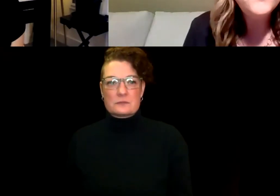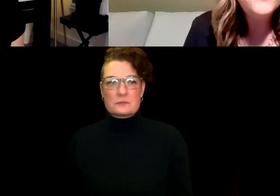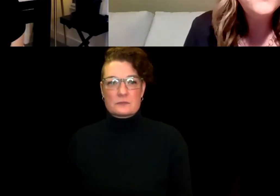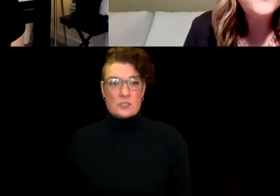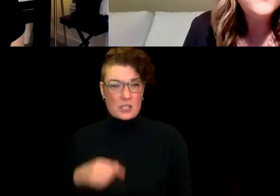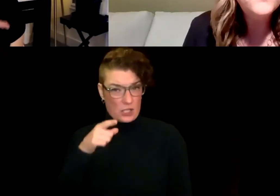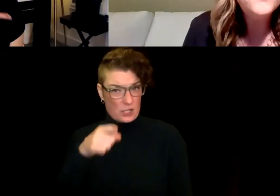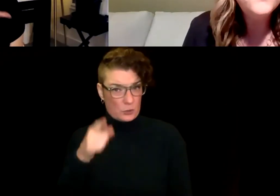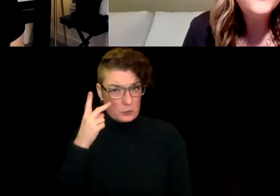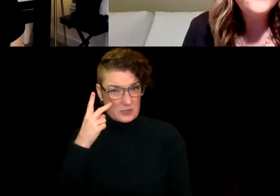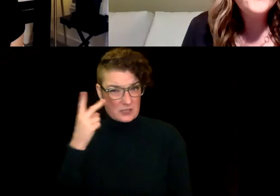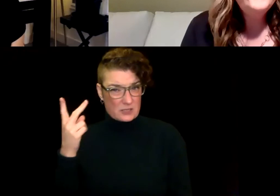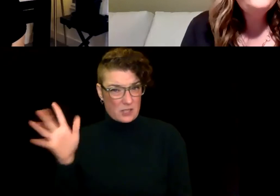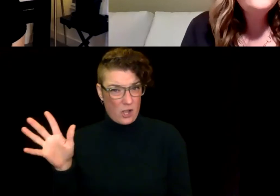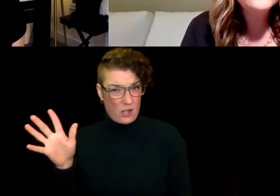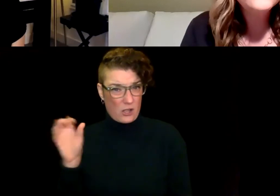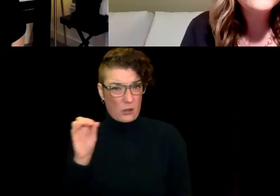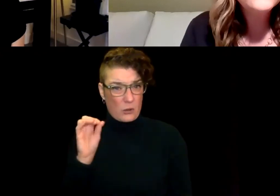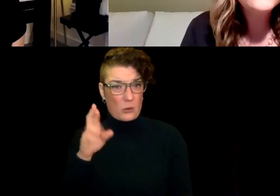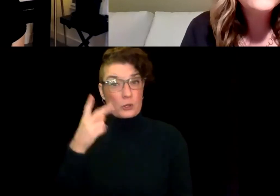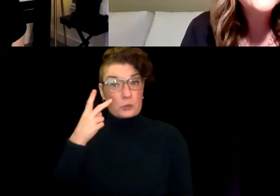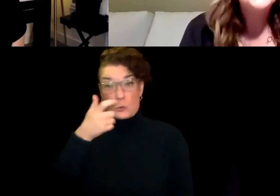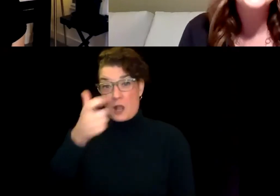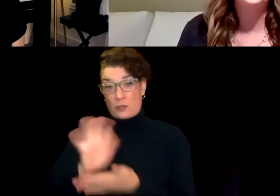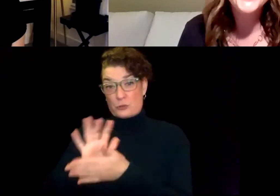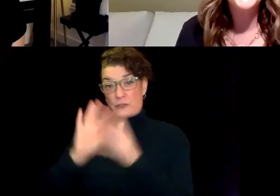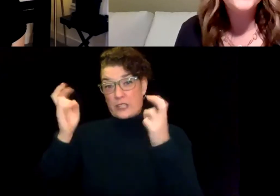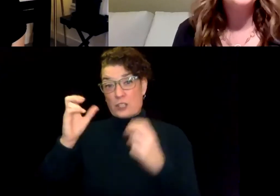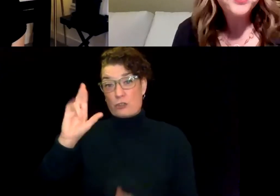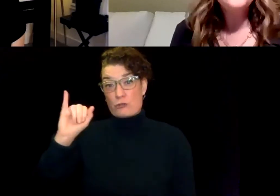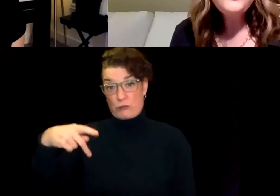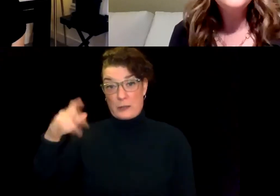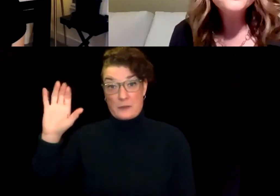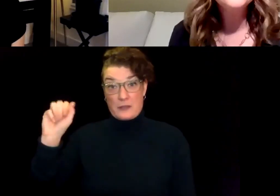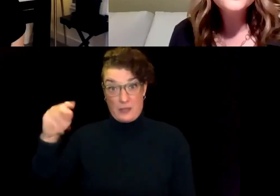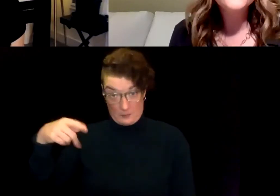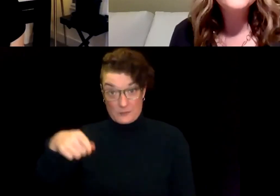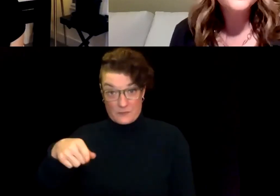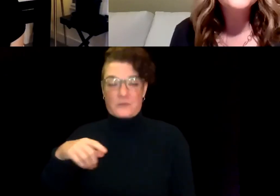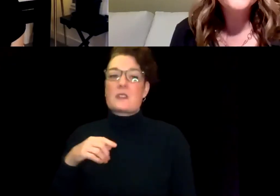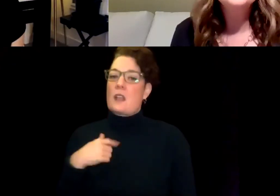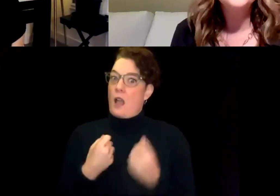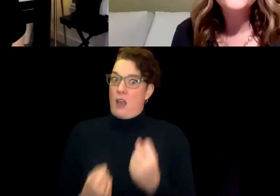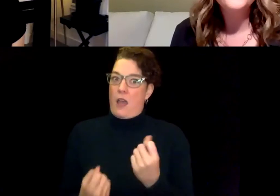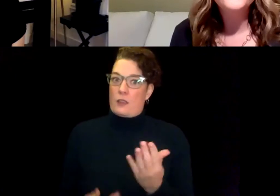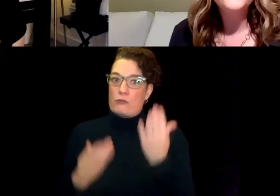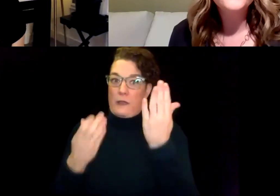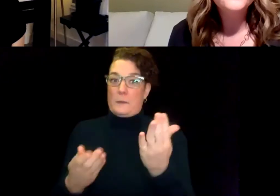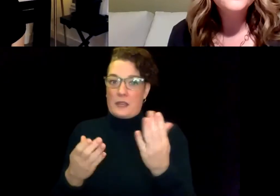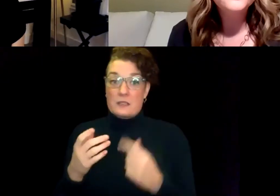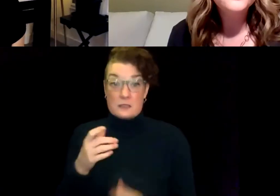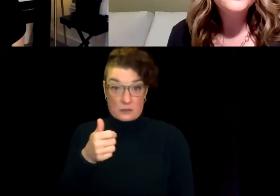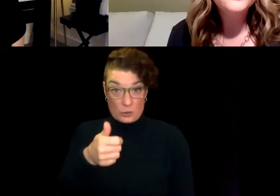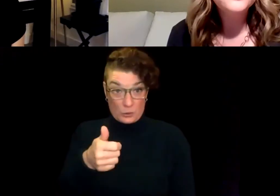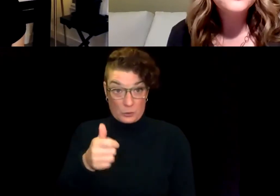if you saw, I don't know, have you seen Crip Camp? Or you have, I highly recommend it. And I don't know if you were able